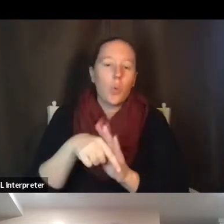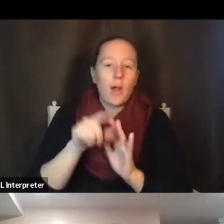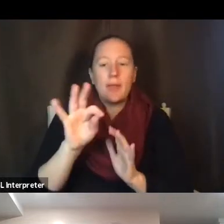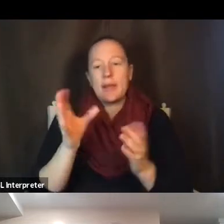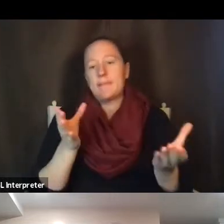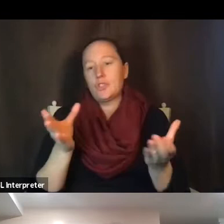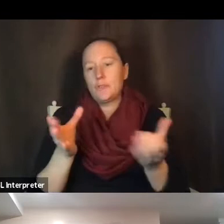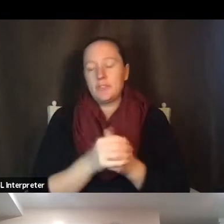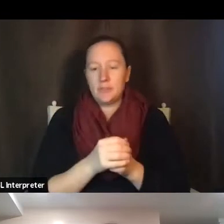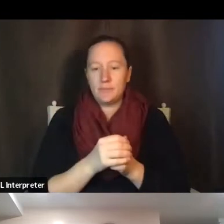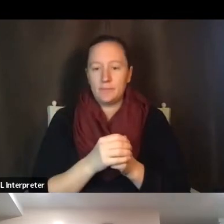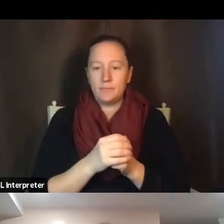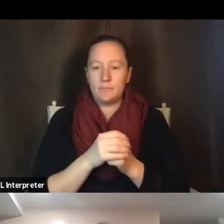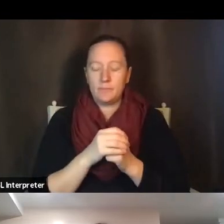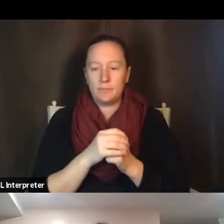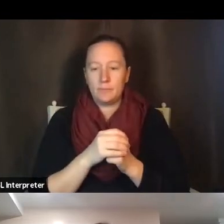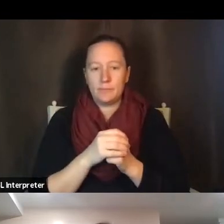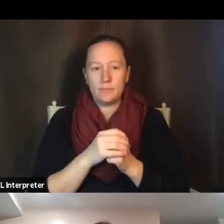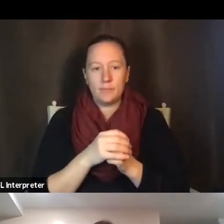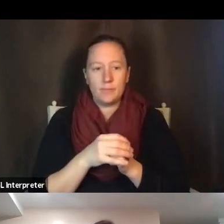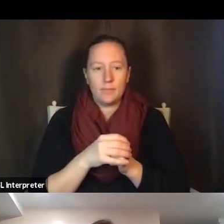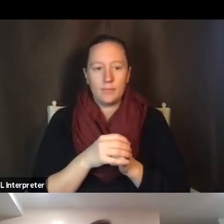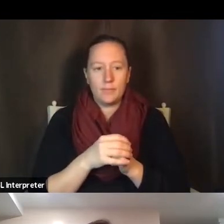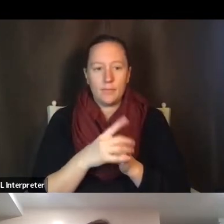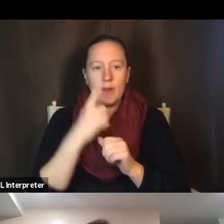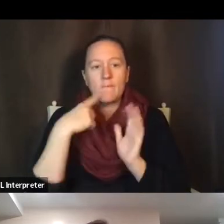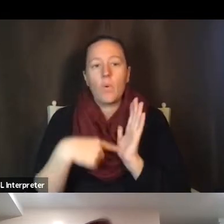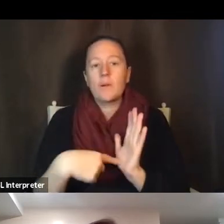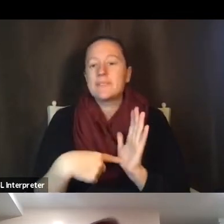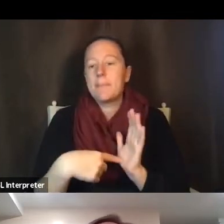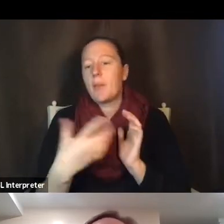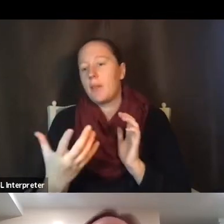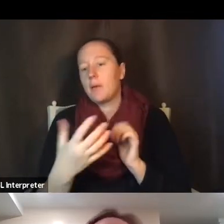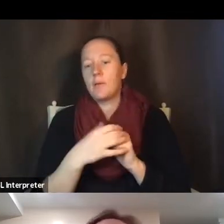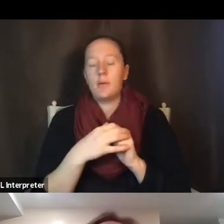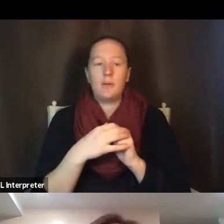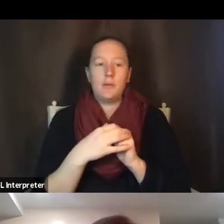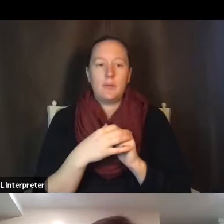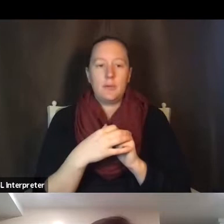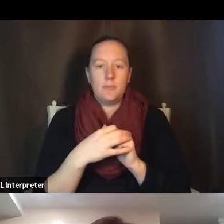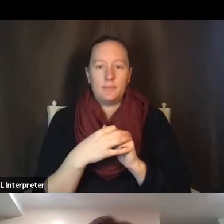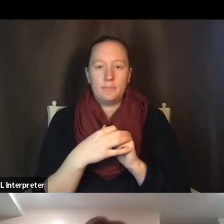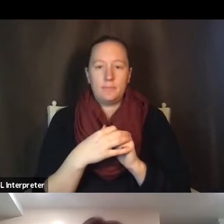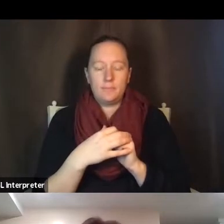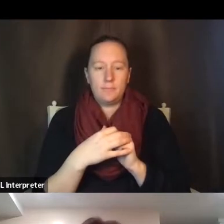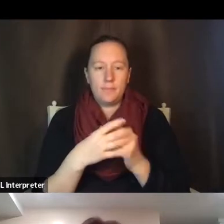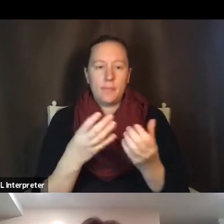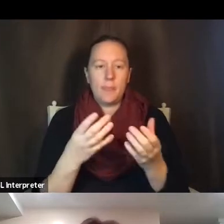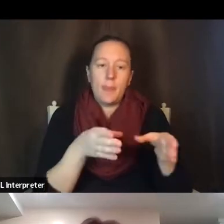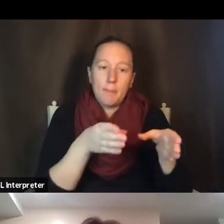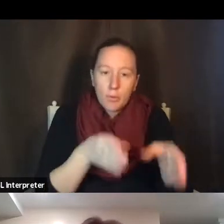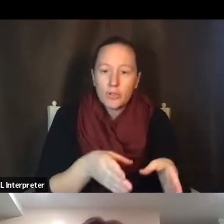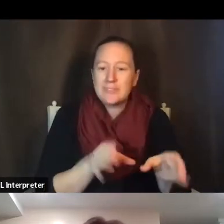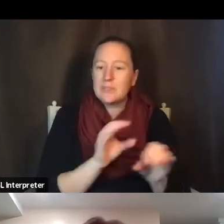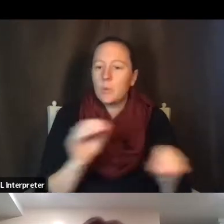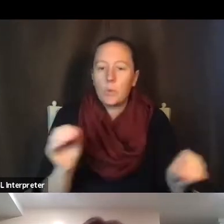services that they were able to receive. So for example, if an individual was experiencing